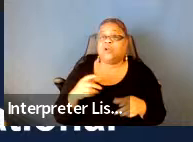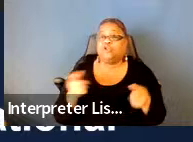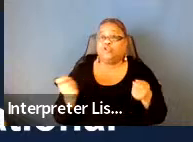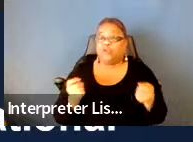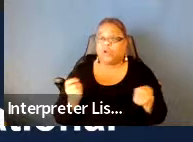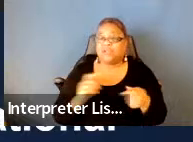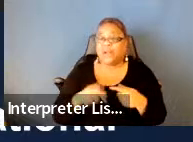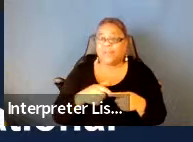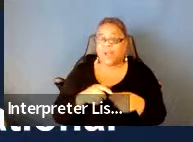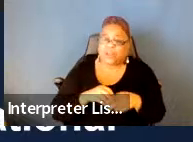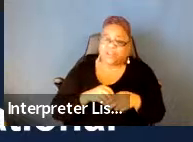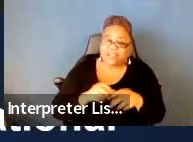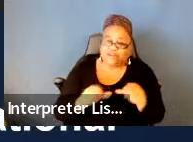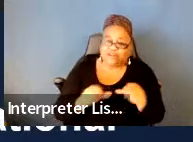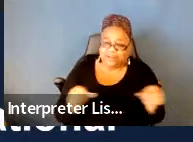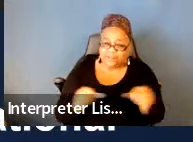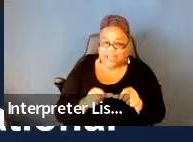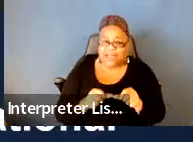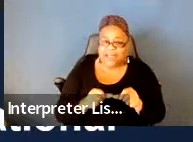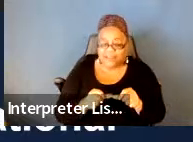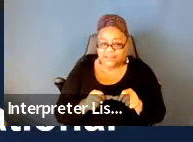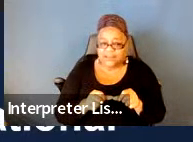and